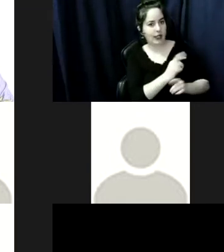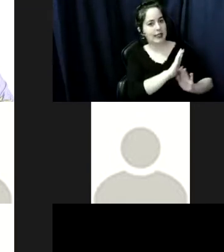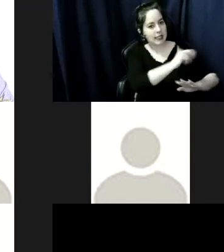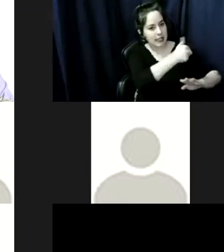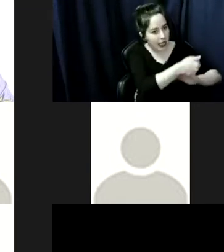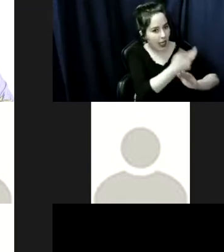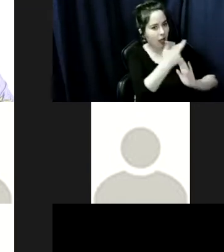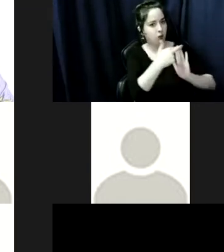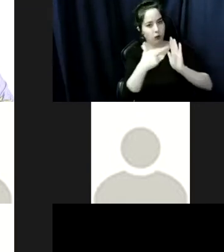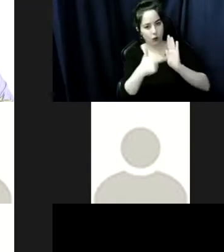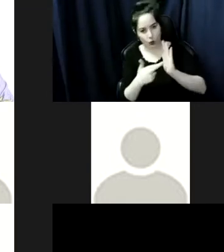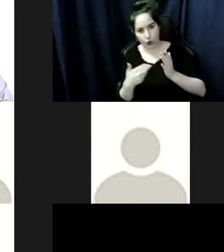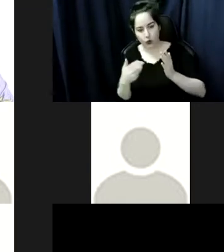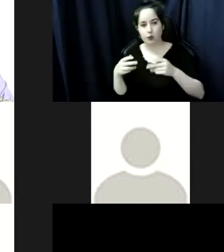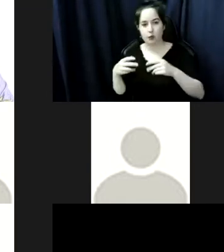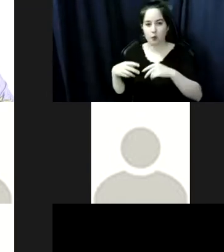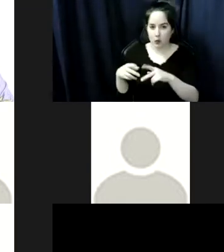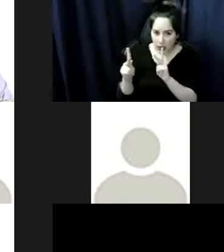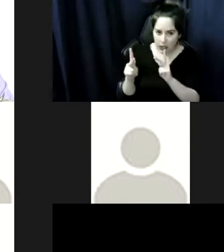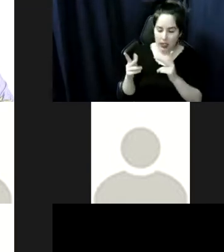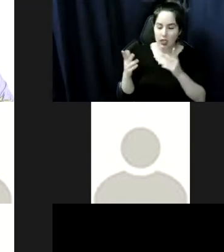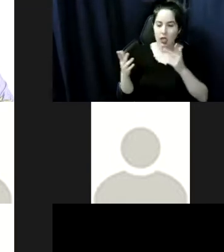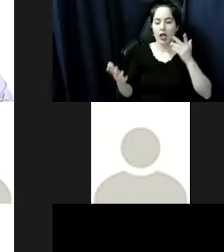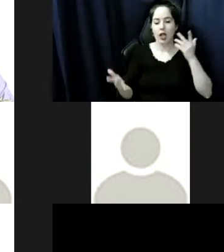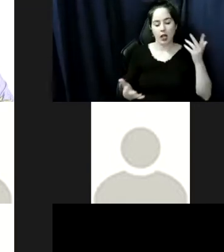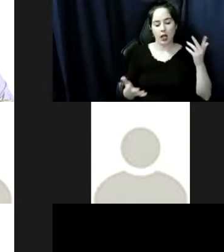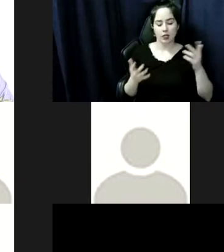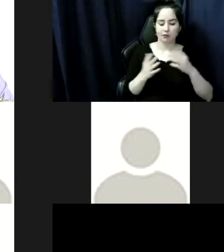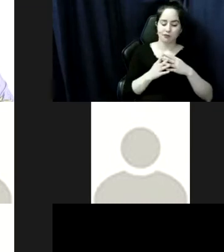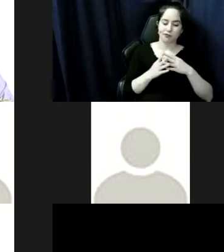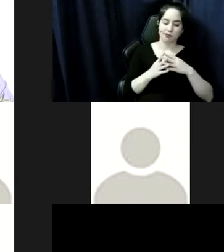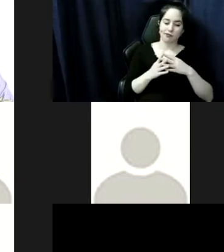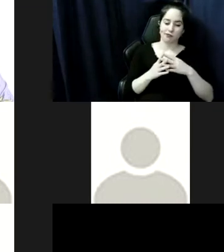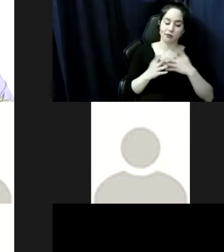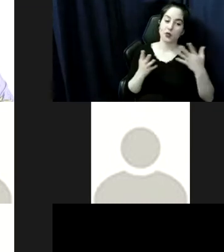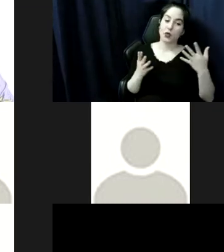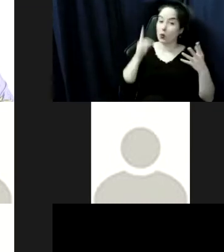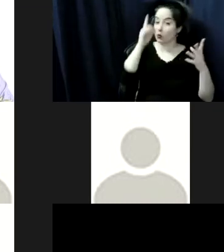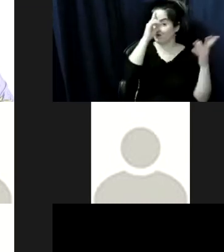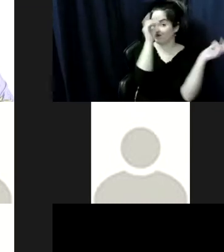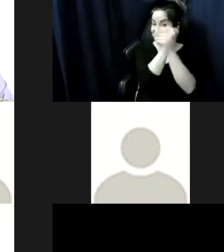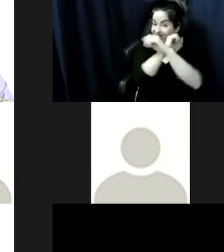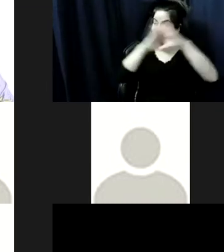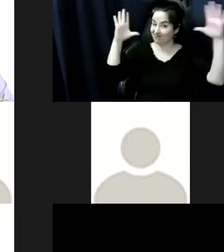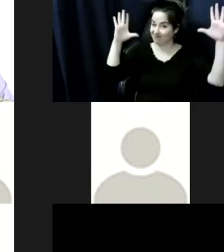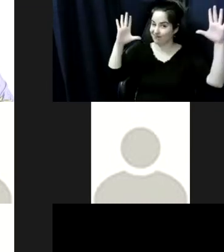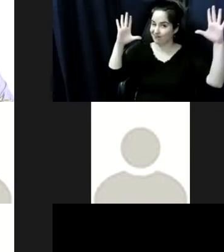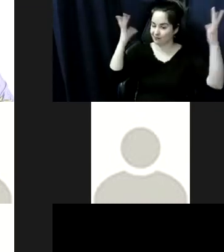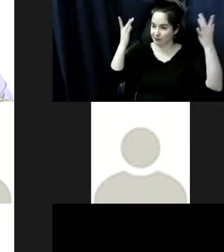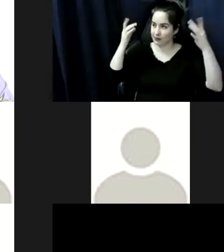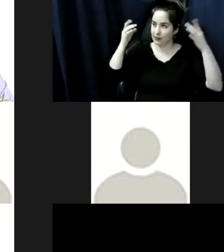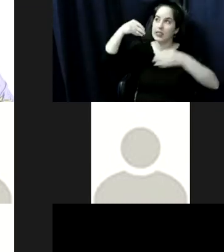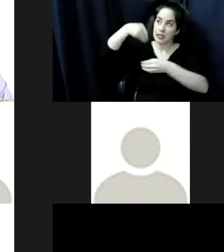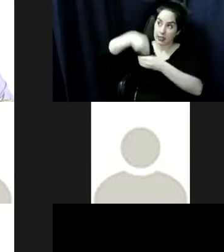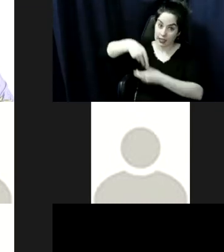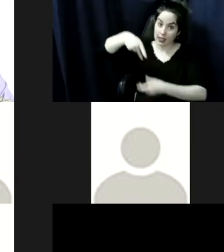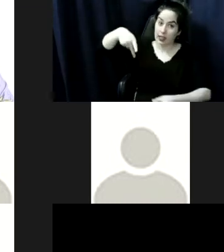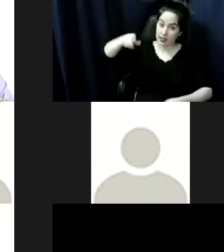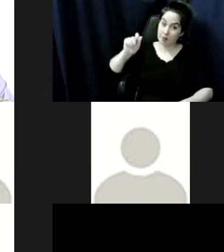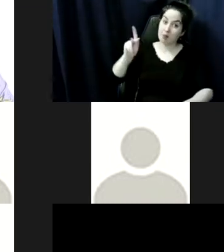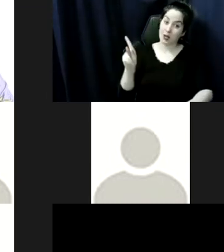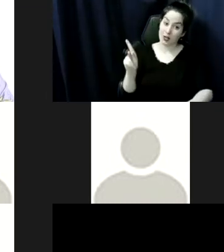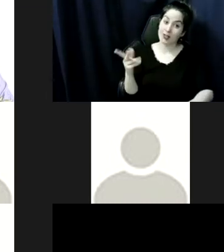So you'll want to definitely imagine your project happening in the park with probably